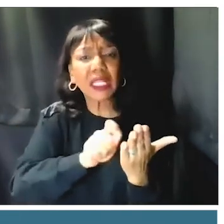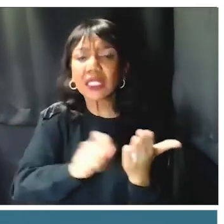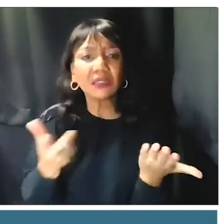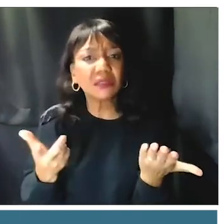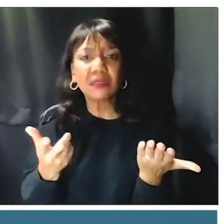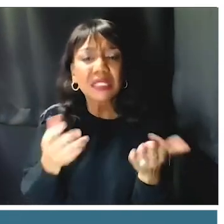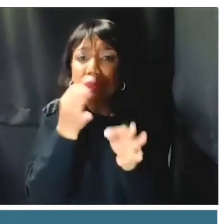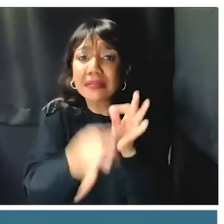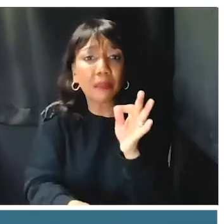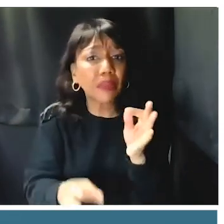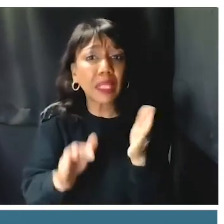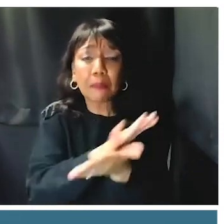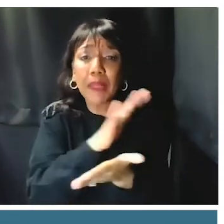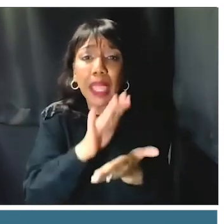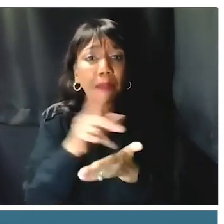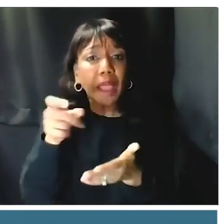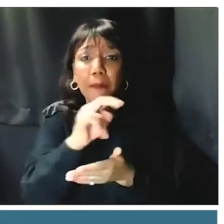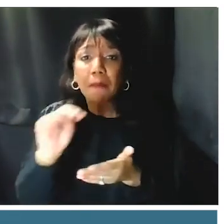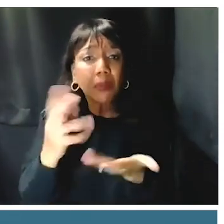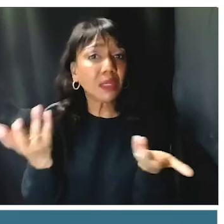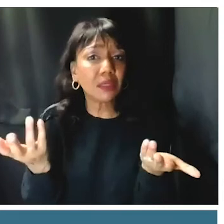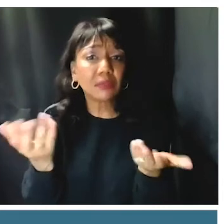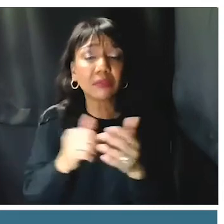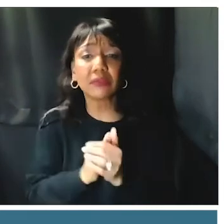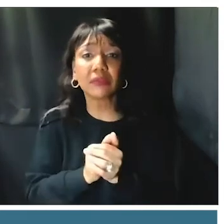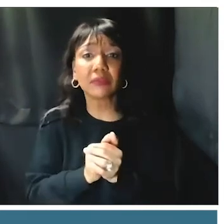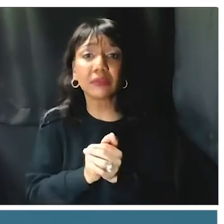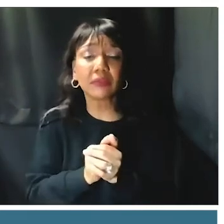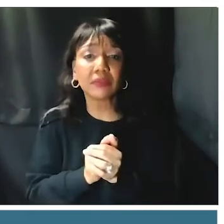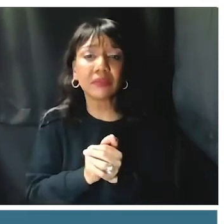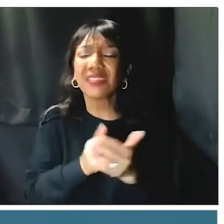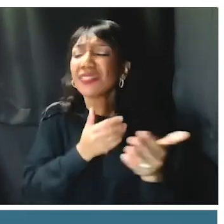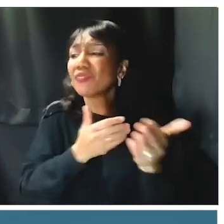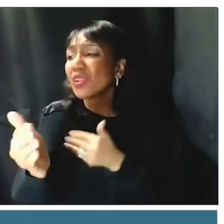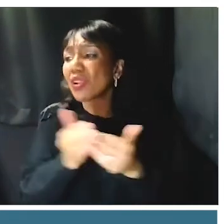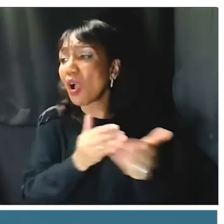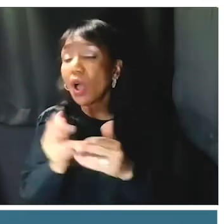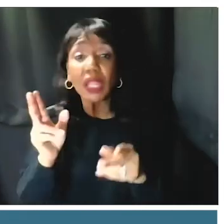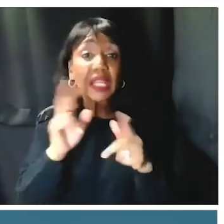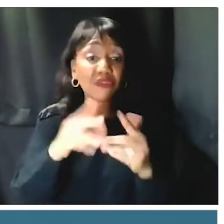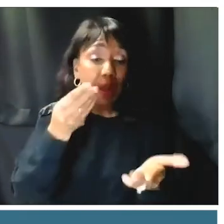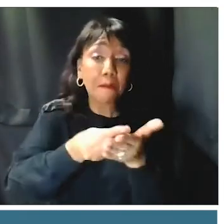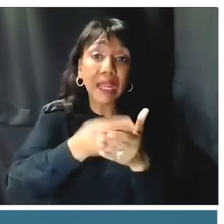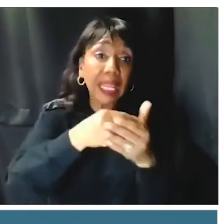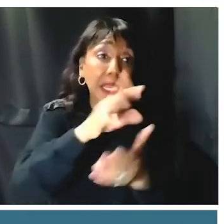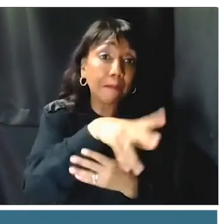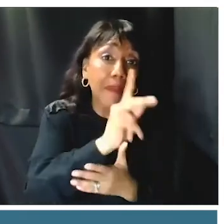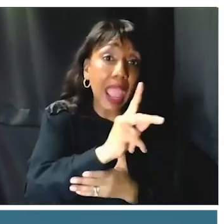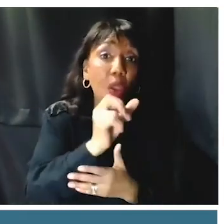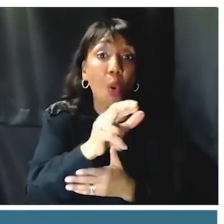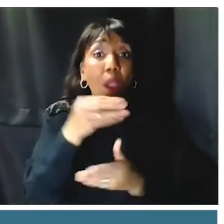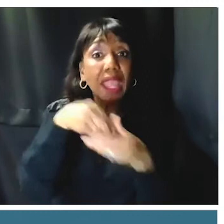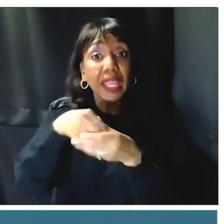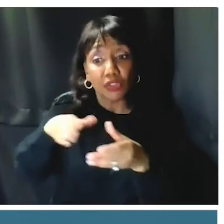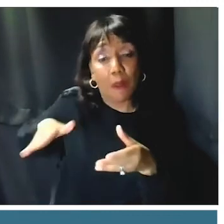your expenses by simply using pen and paper. Regardless of whether you keep your money in a bank or